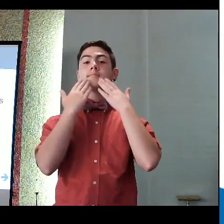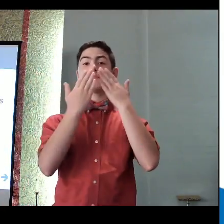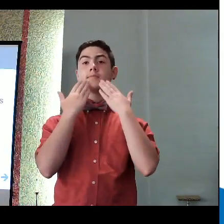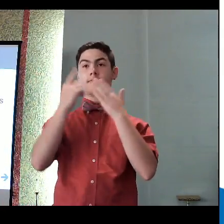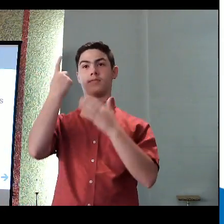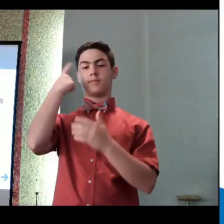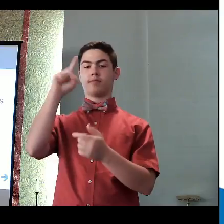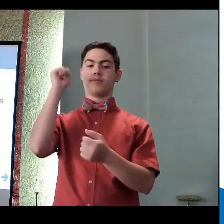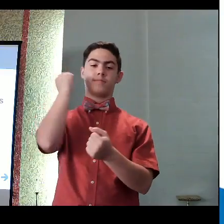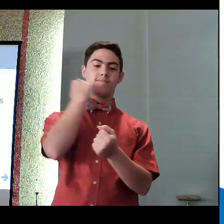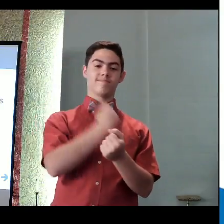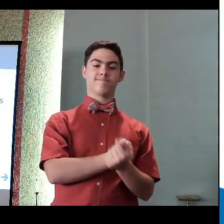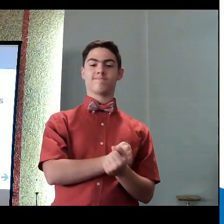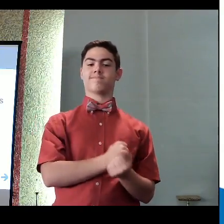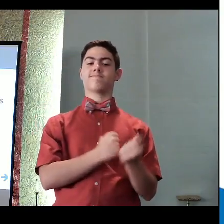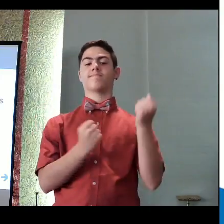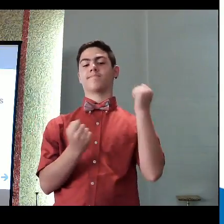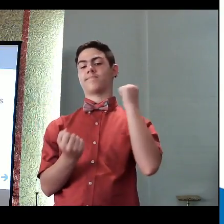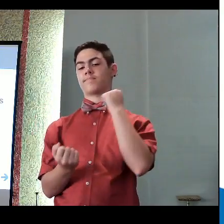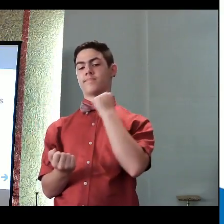Lord. Thank you for the